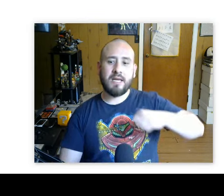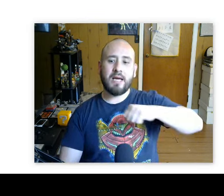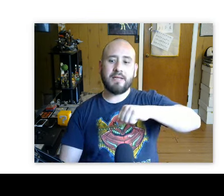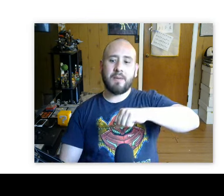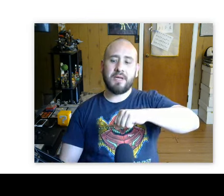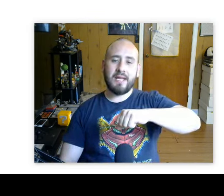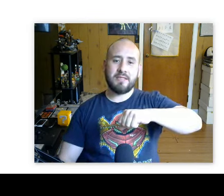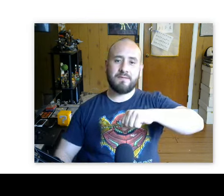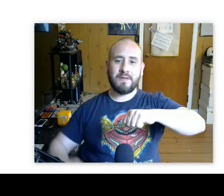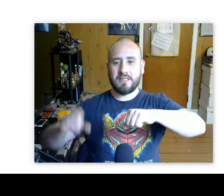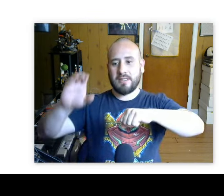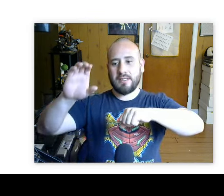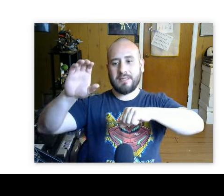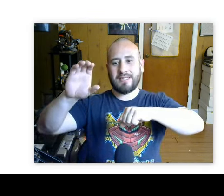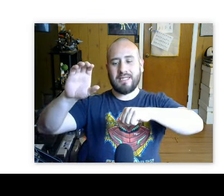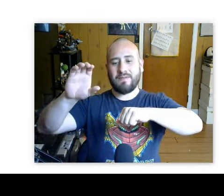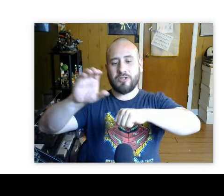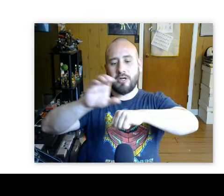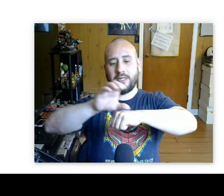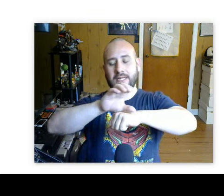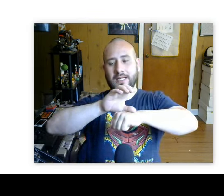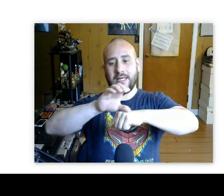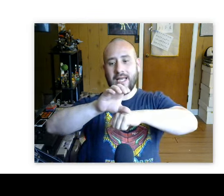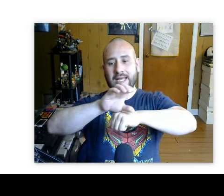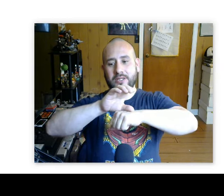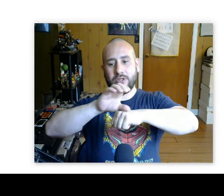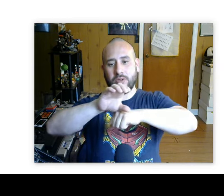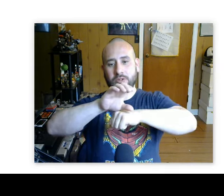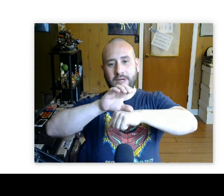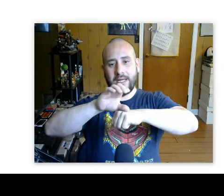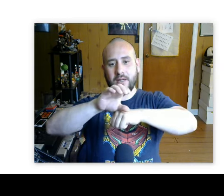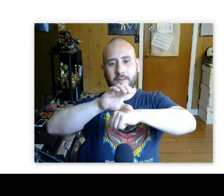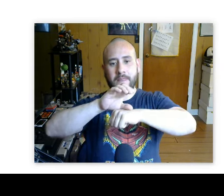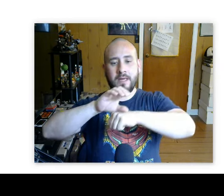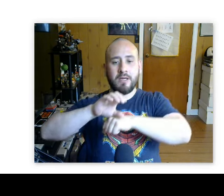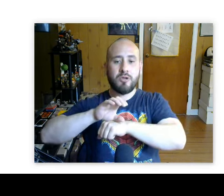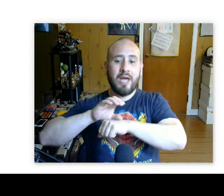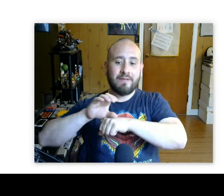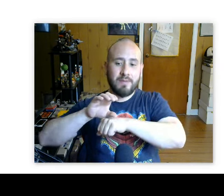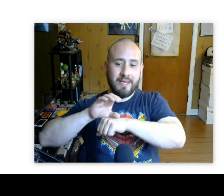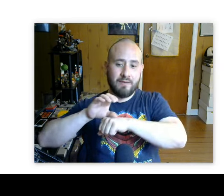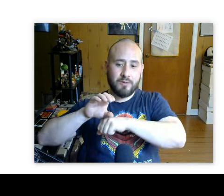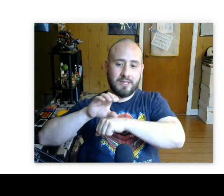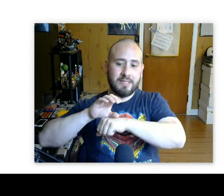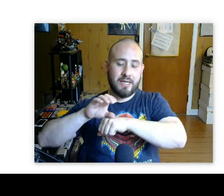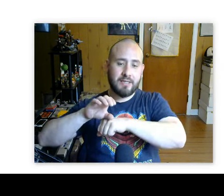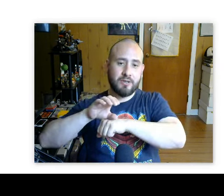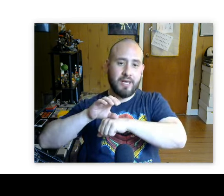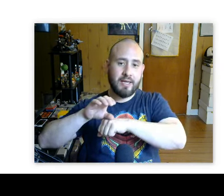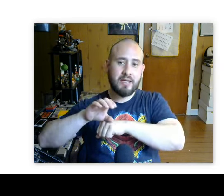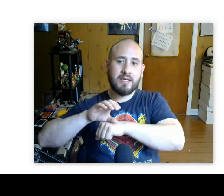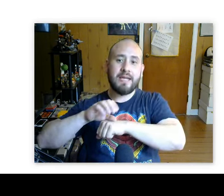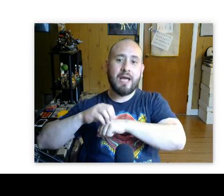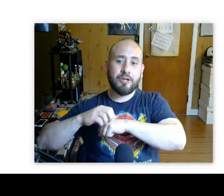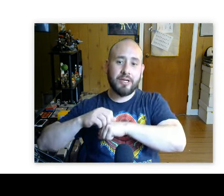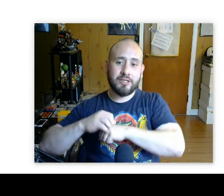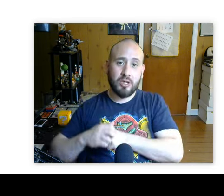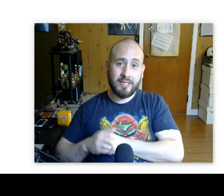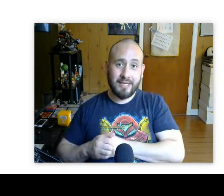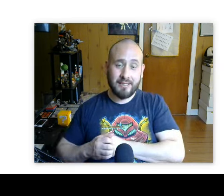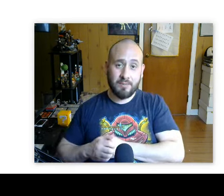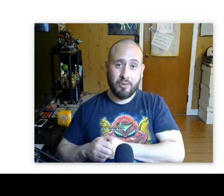It's a non-dominant hand to fist, to C for chocolate, and it circles right here. You have to be careful with these signs, okay? Now